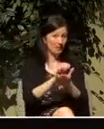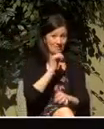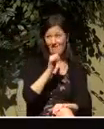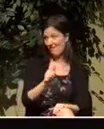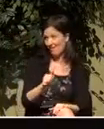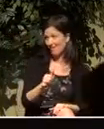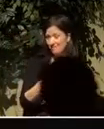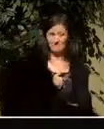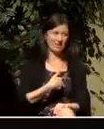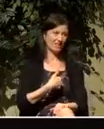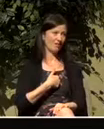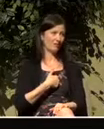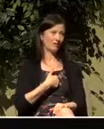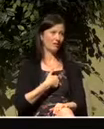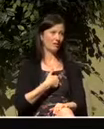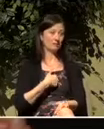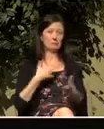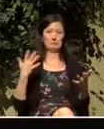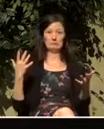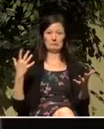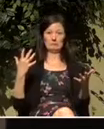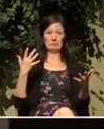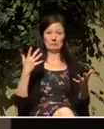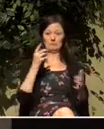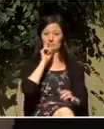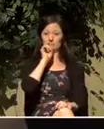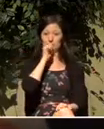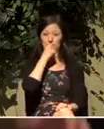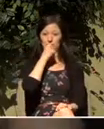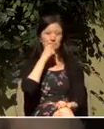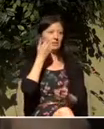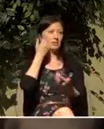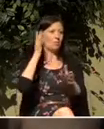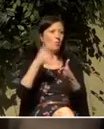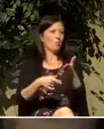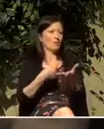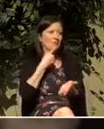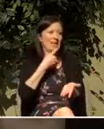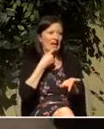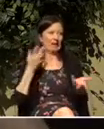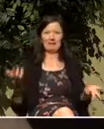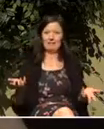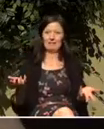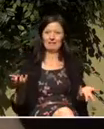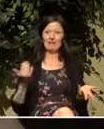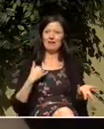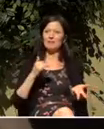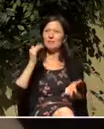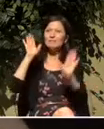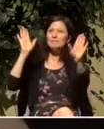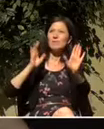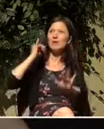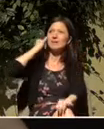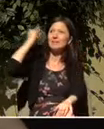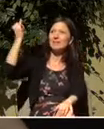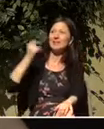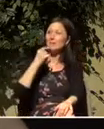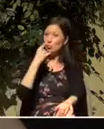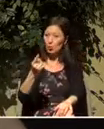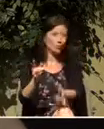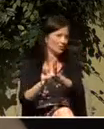I was kind of speechless. I know that doesn't happen to me very often. I had a great idea, though, and I told him